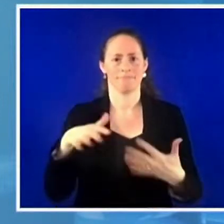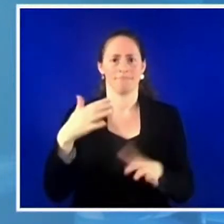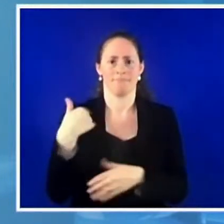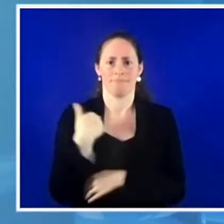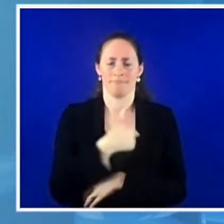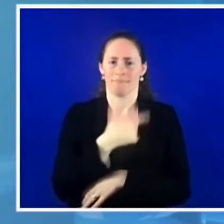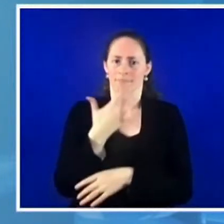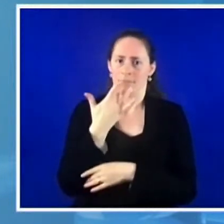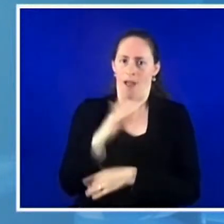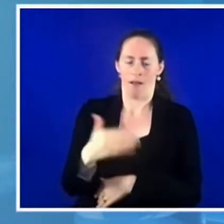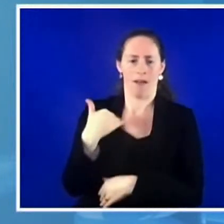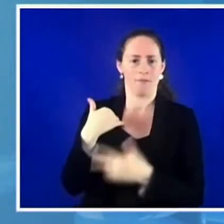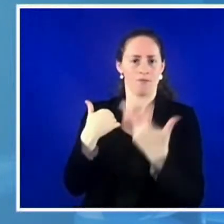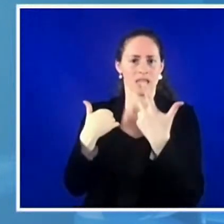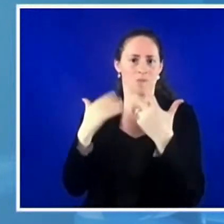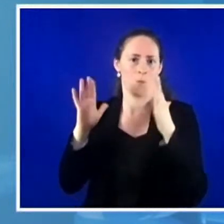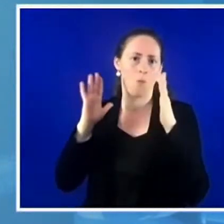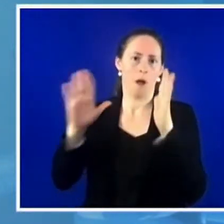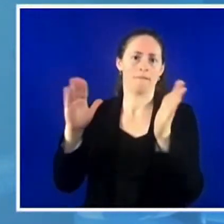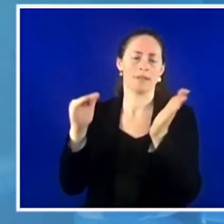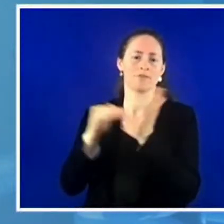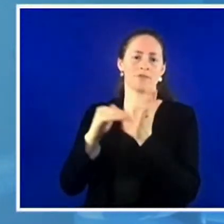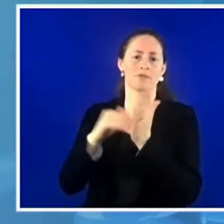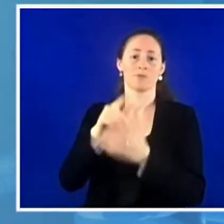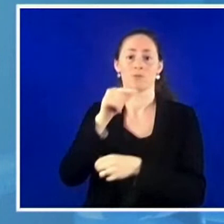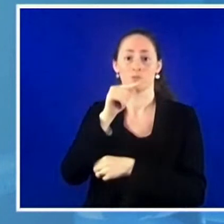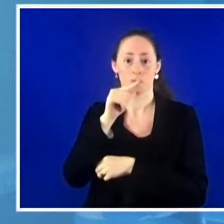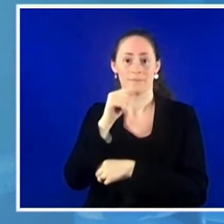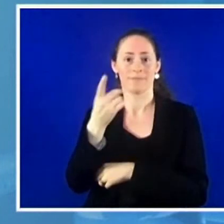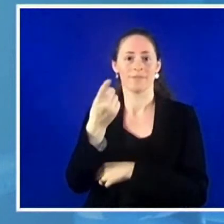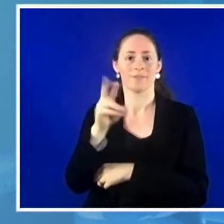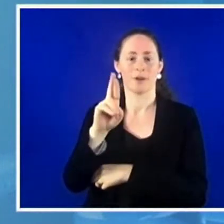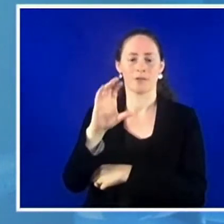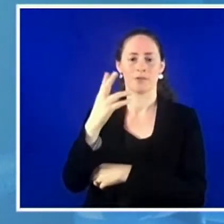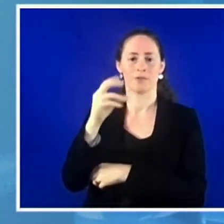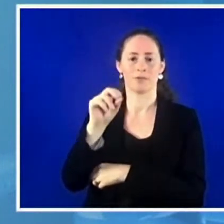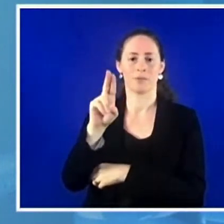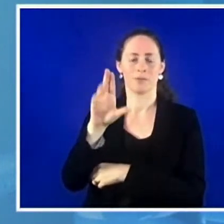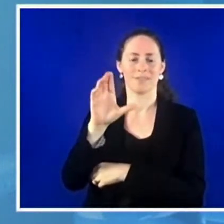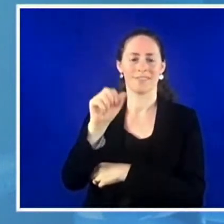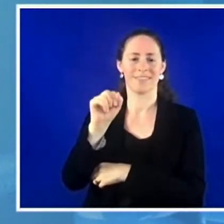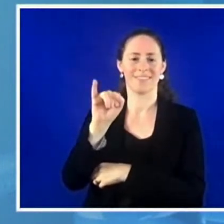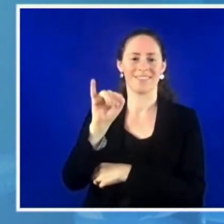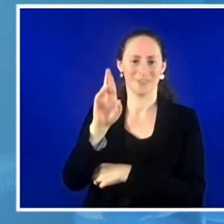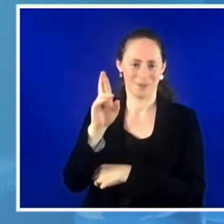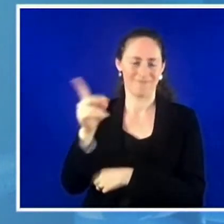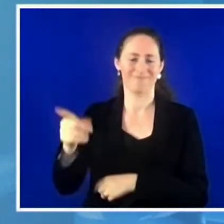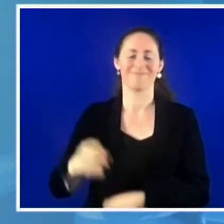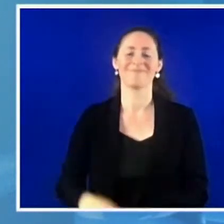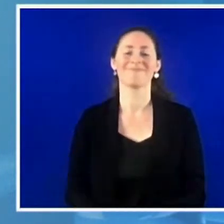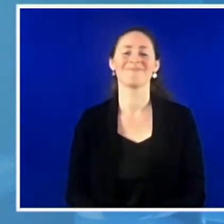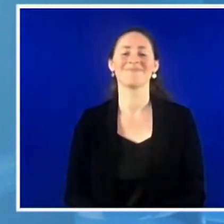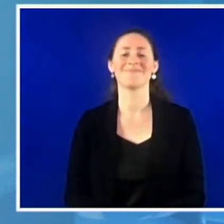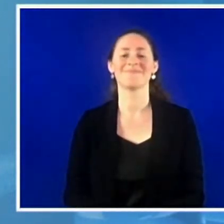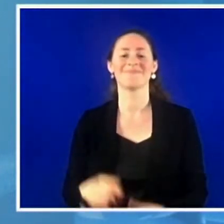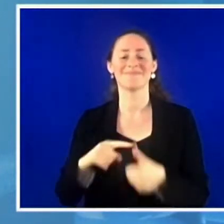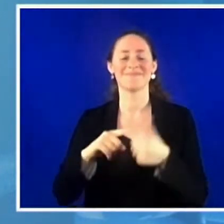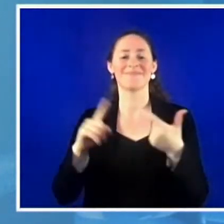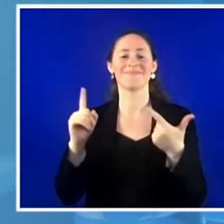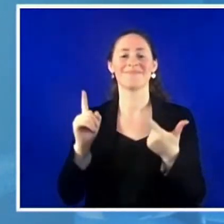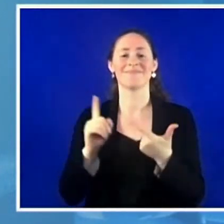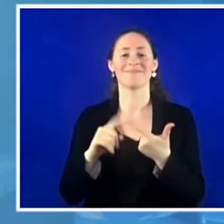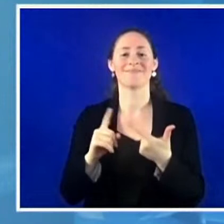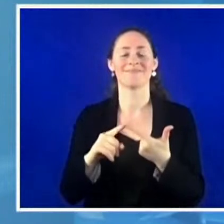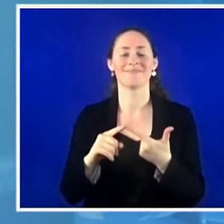Khan, who's a primary care physician and executive director at Neighborhood Health in Virginia. Dr. Kohar